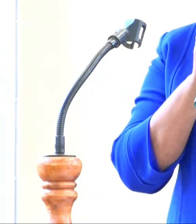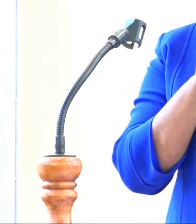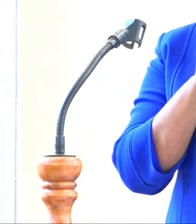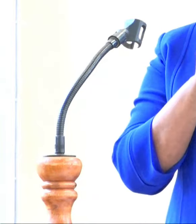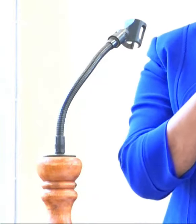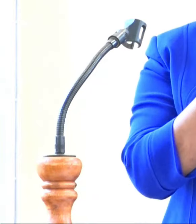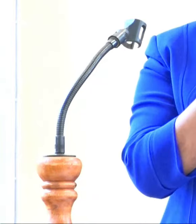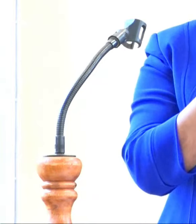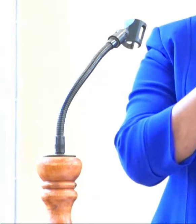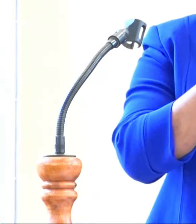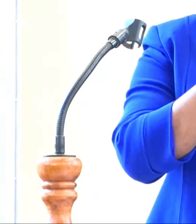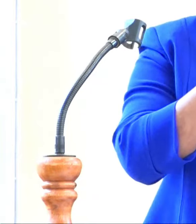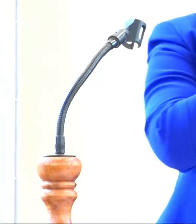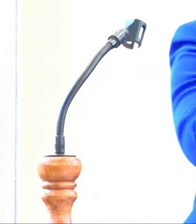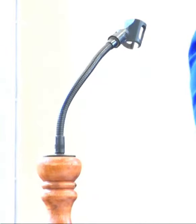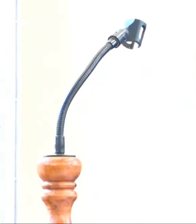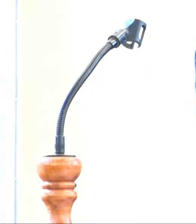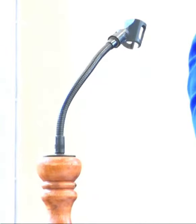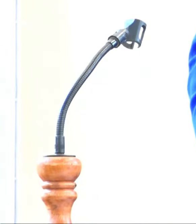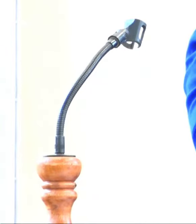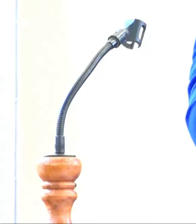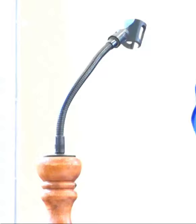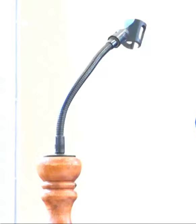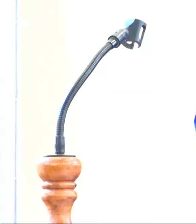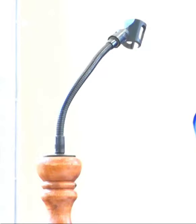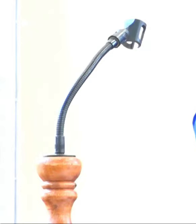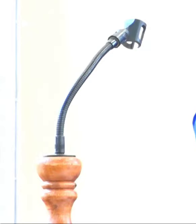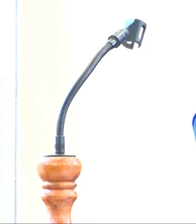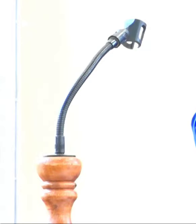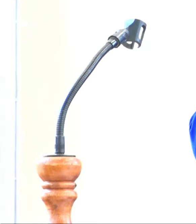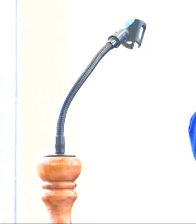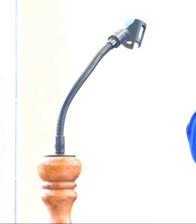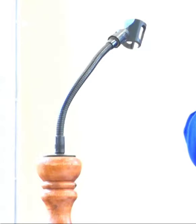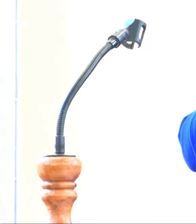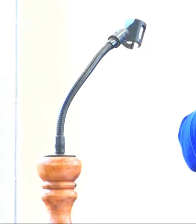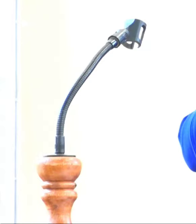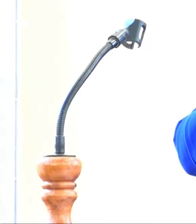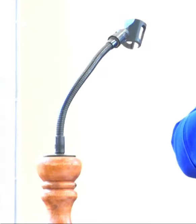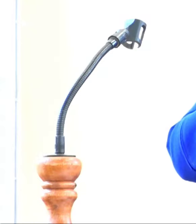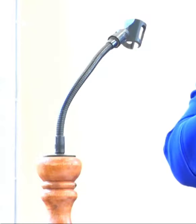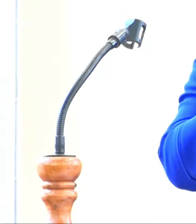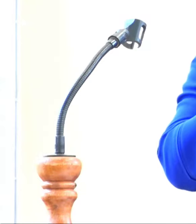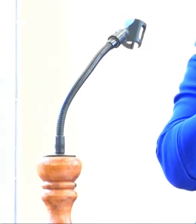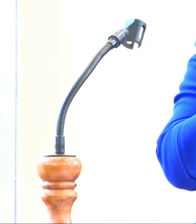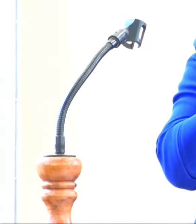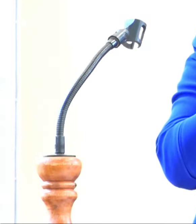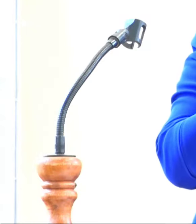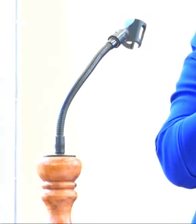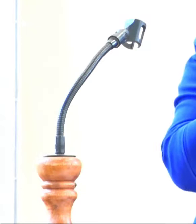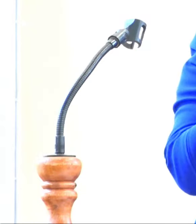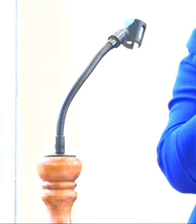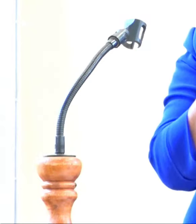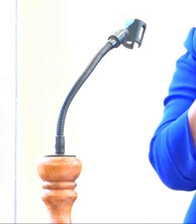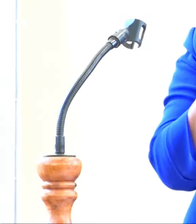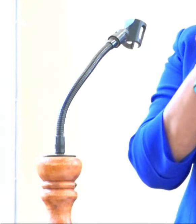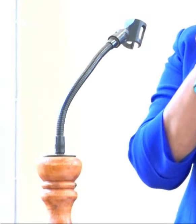that the person to whom you commit yourself and surrender is the person that you become a slave to? The